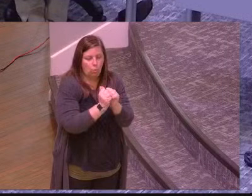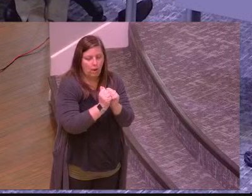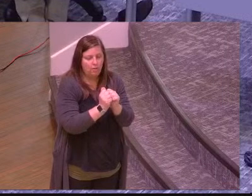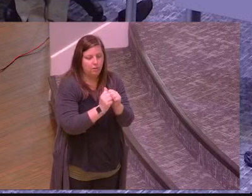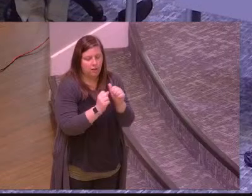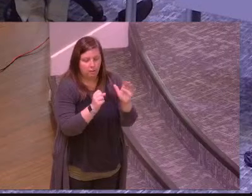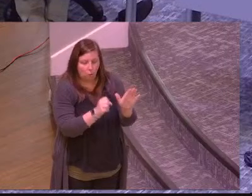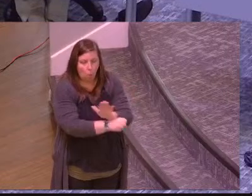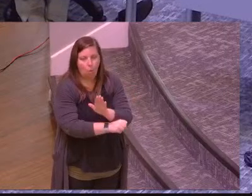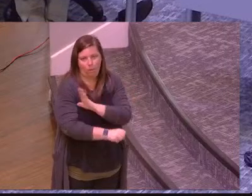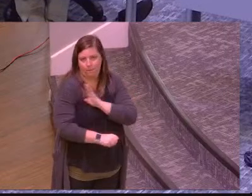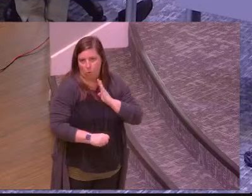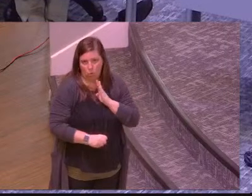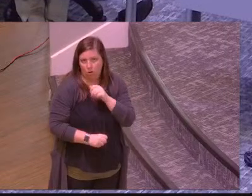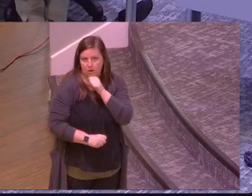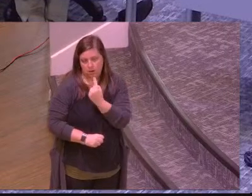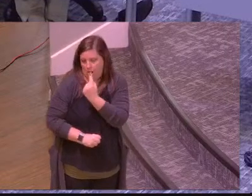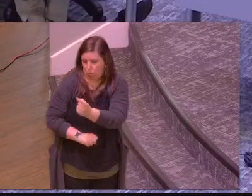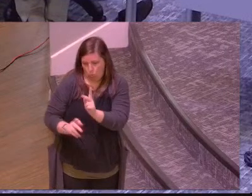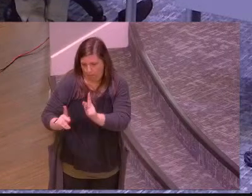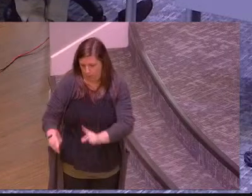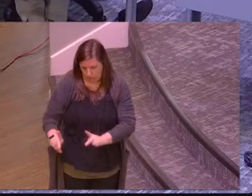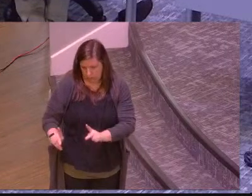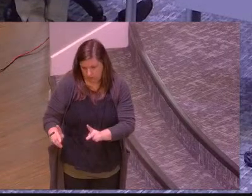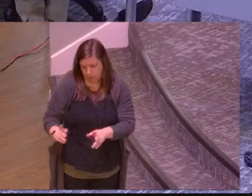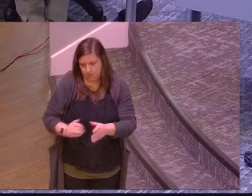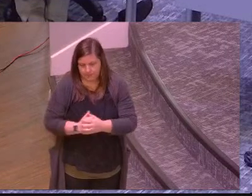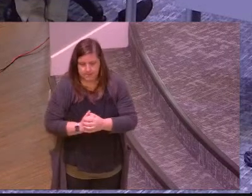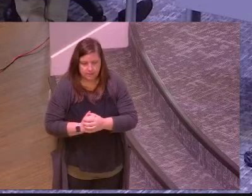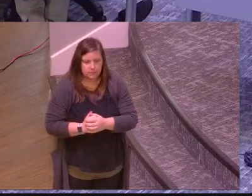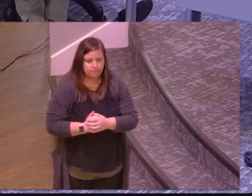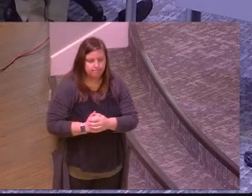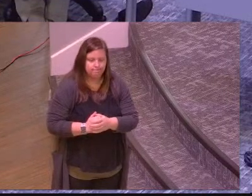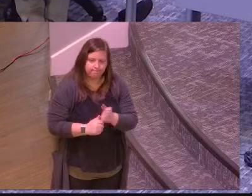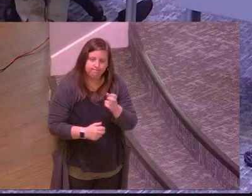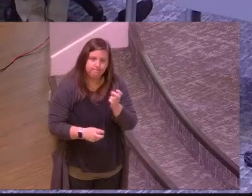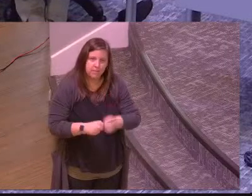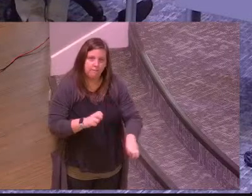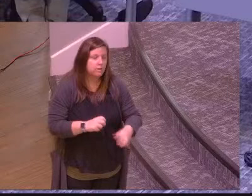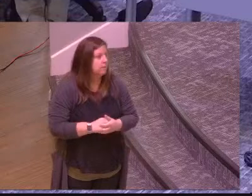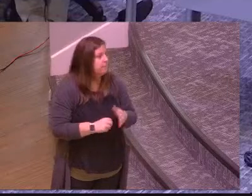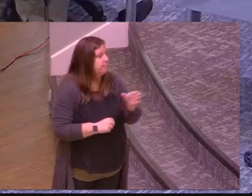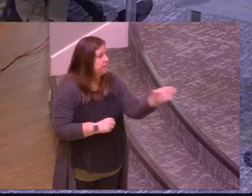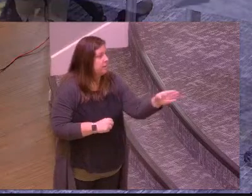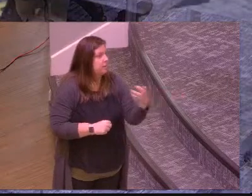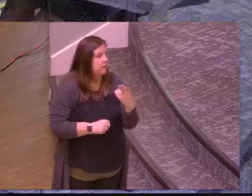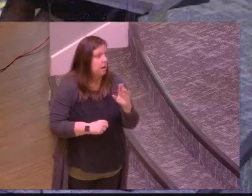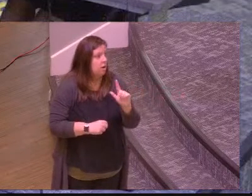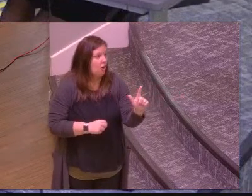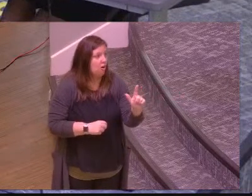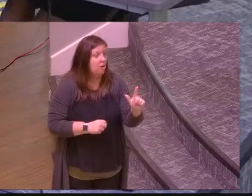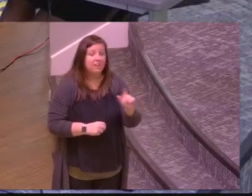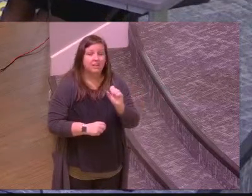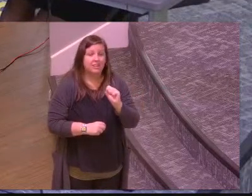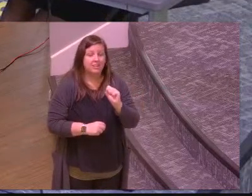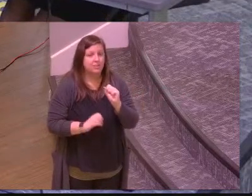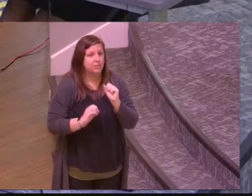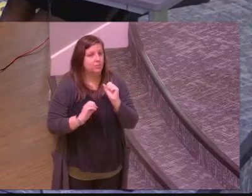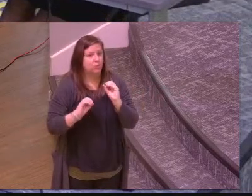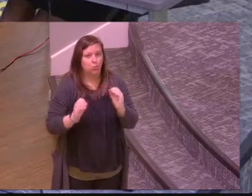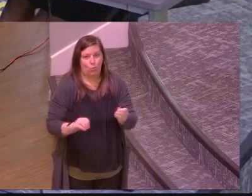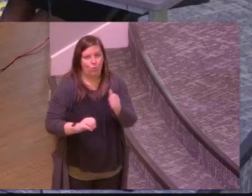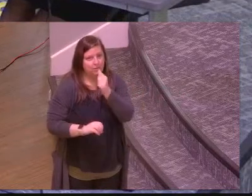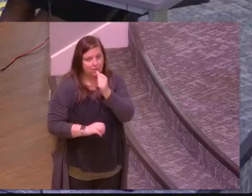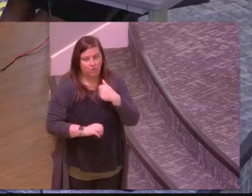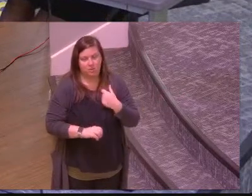versus, like, one person. So, Ms. Hall? So there's no secret that I really love policy, and I love